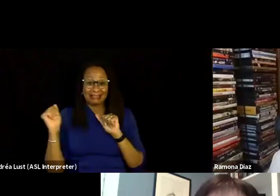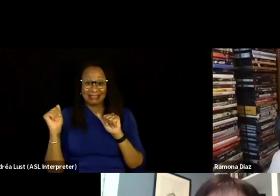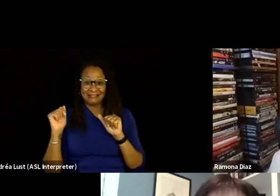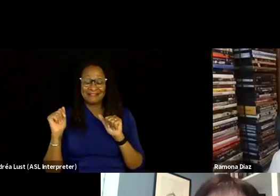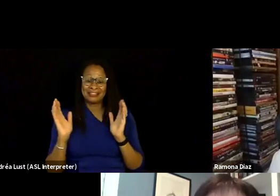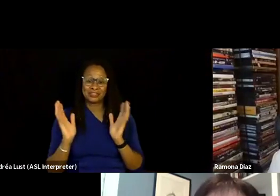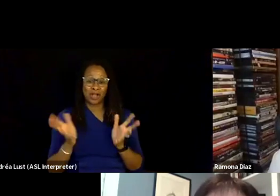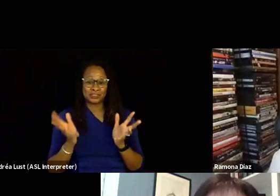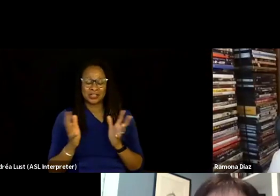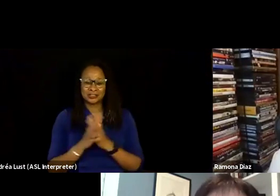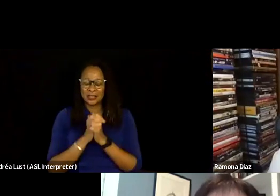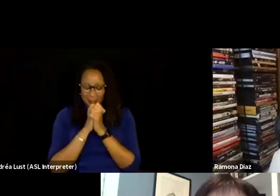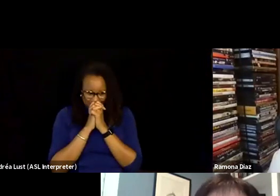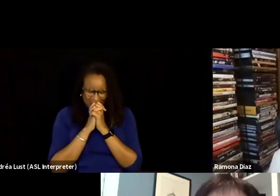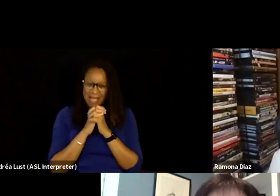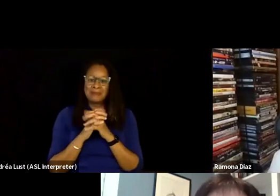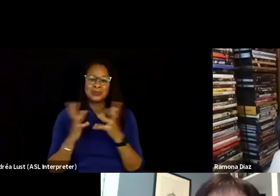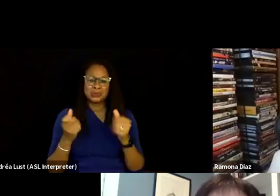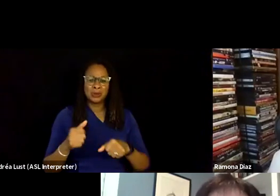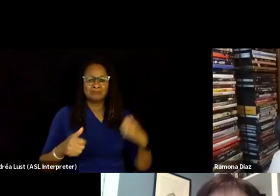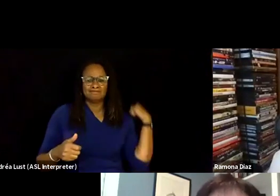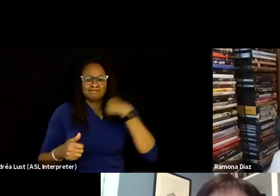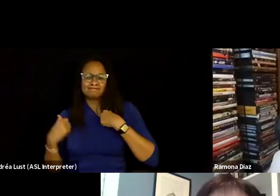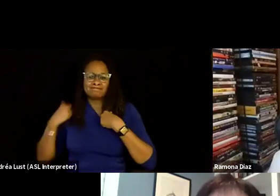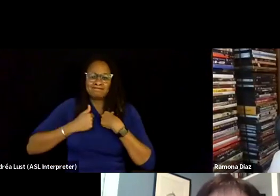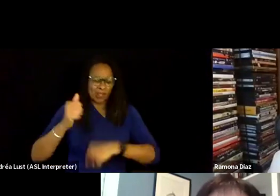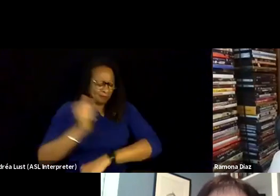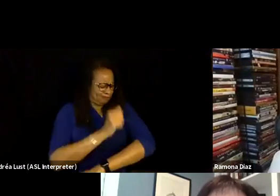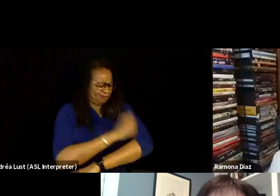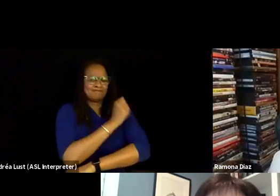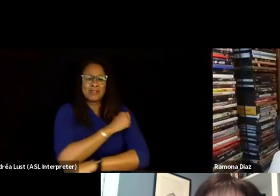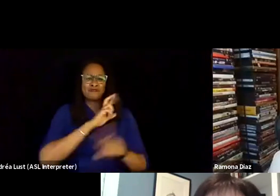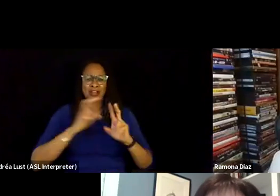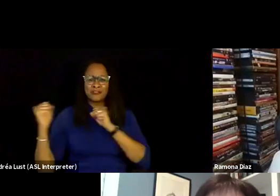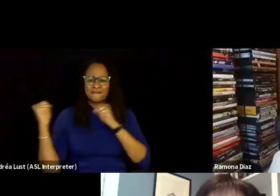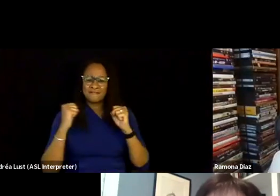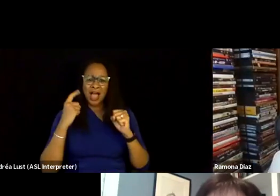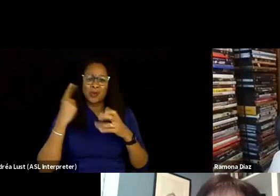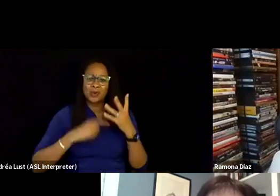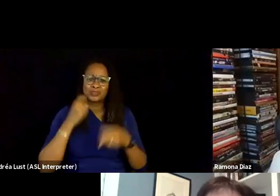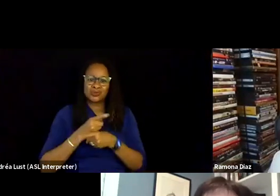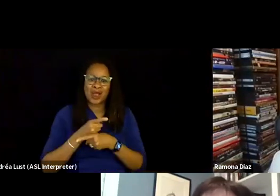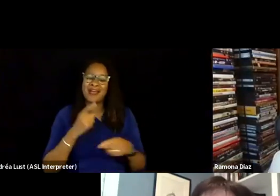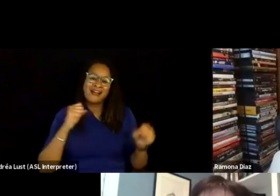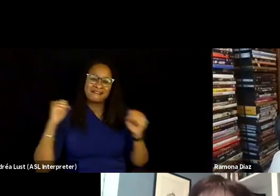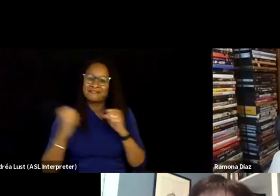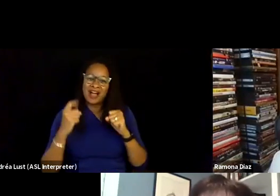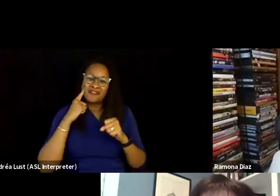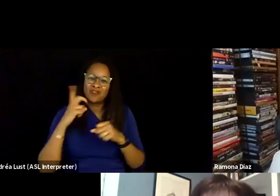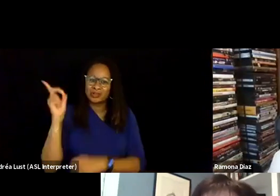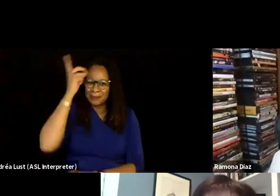of the armor back on, just ready to fight for what's right, to fight for truth, to fight for our democratic